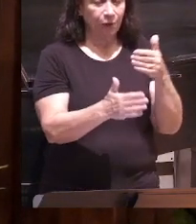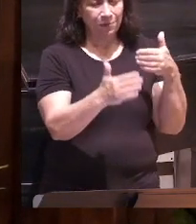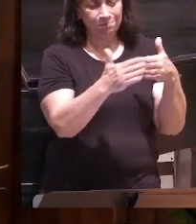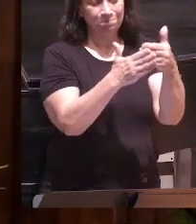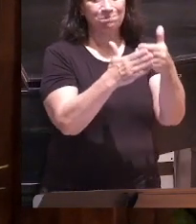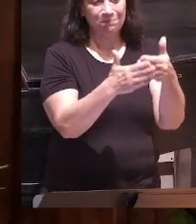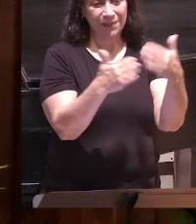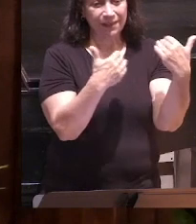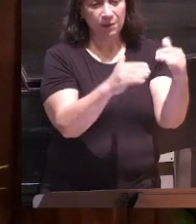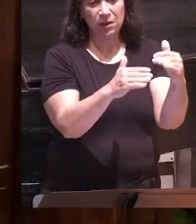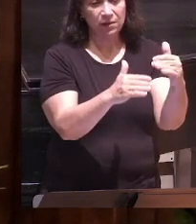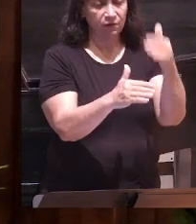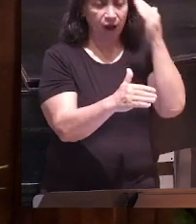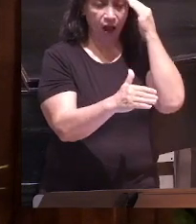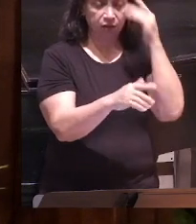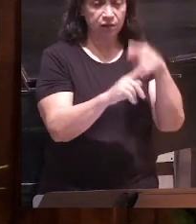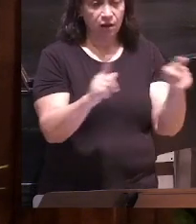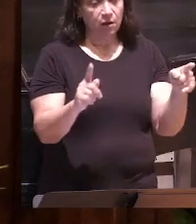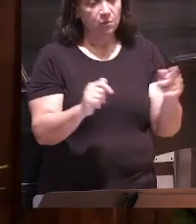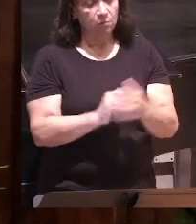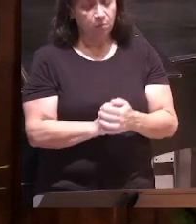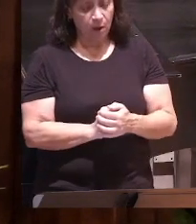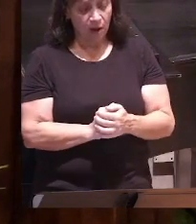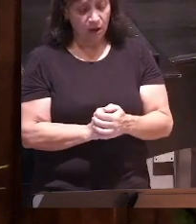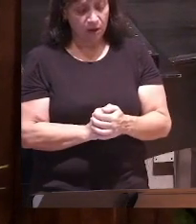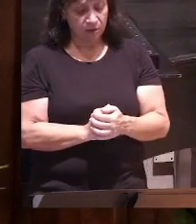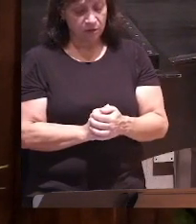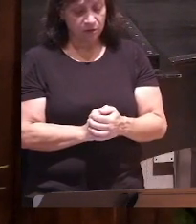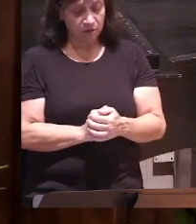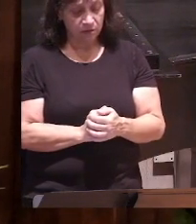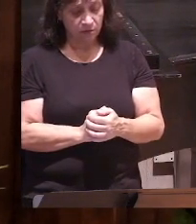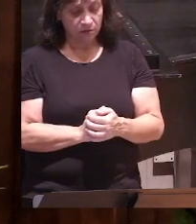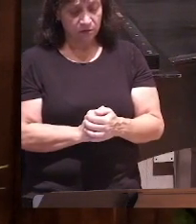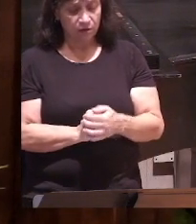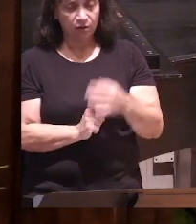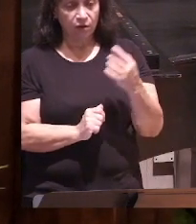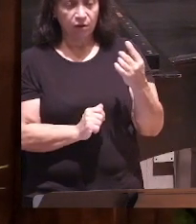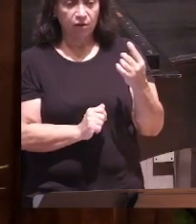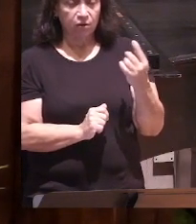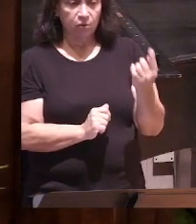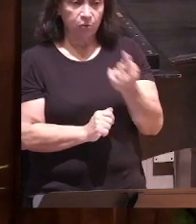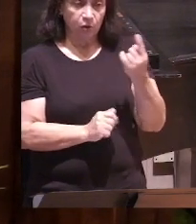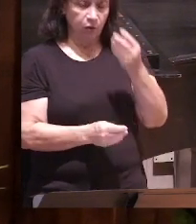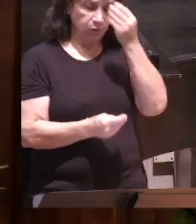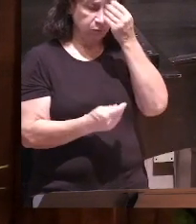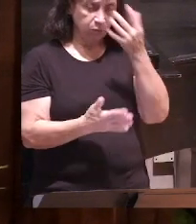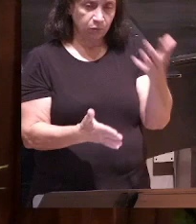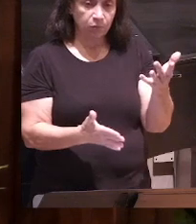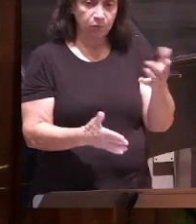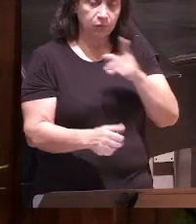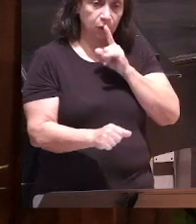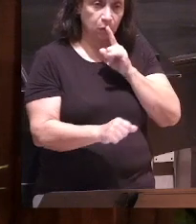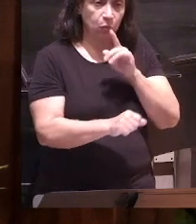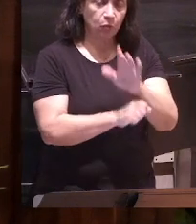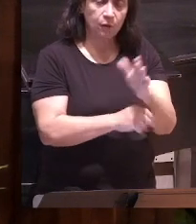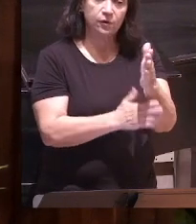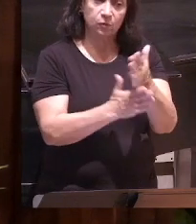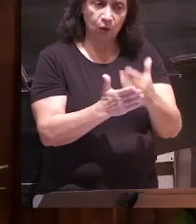end. For we know only in part, and we do prophesy only in